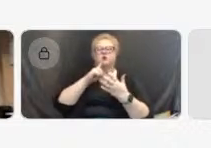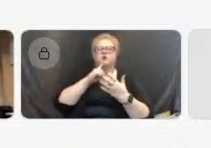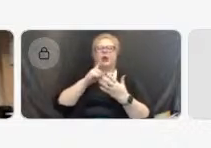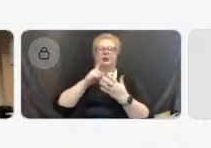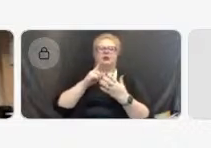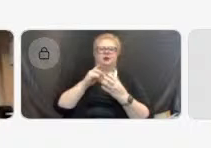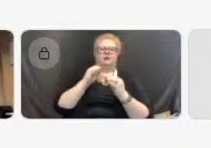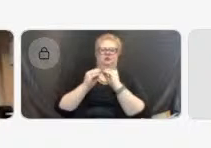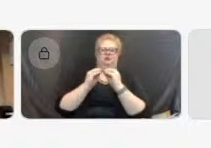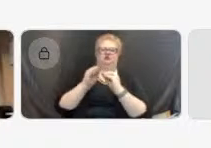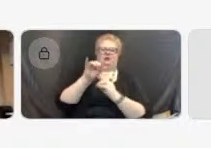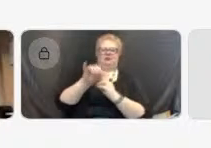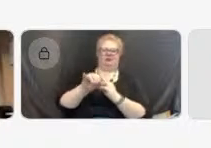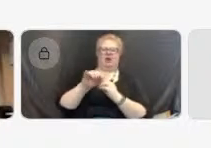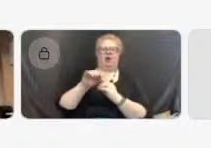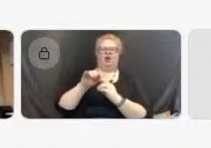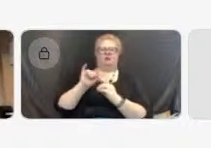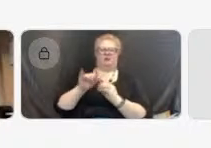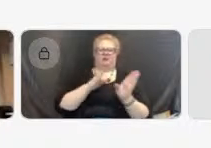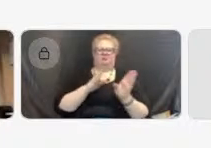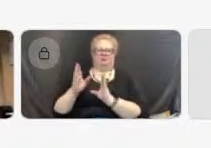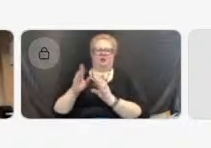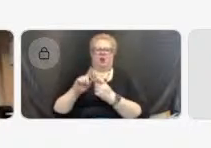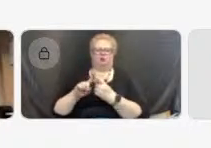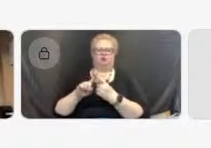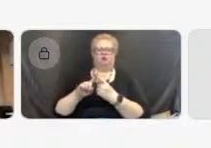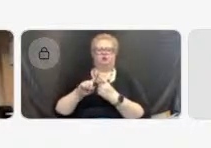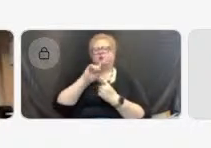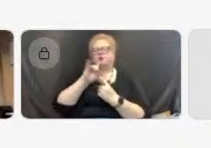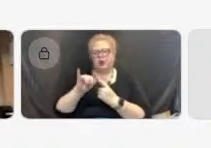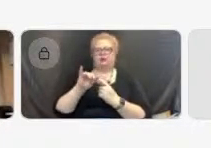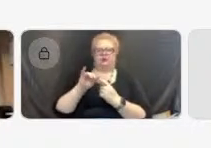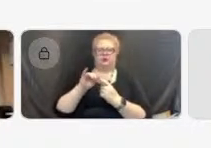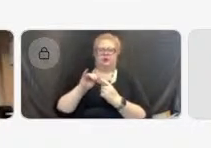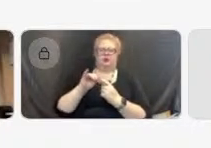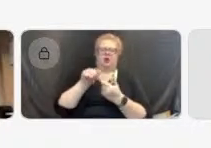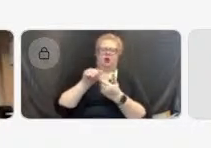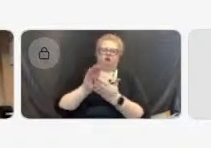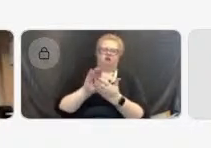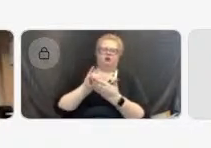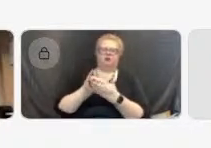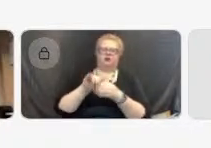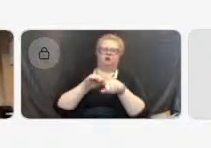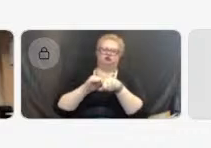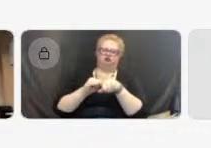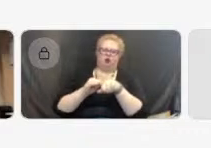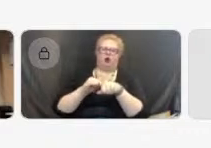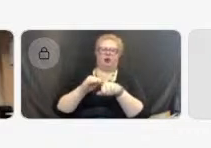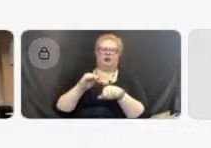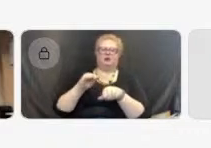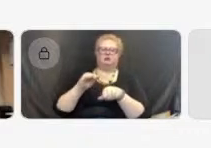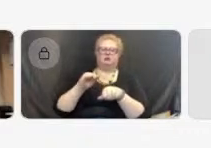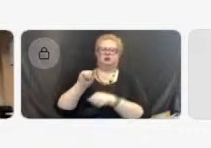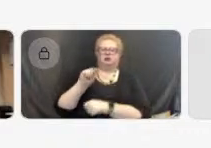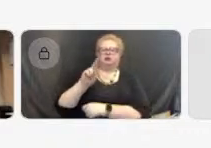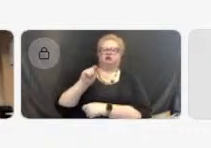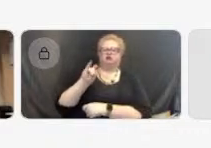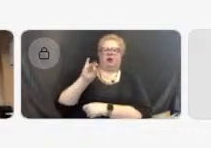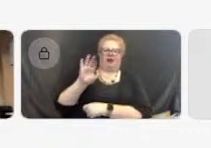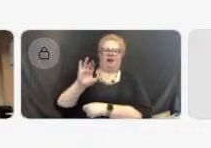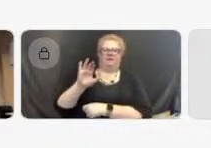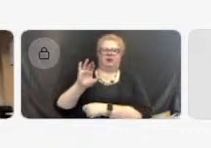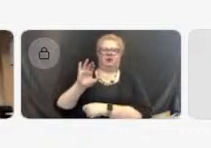the trying to address the increased truck traffic, aka try to decrease or eliminate the truck